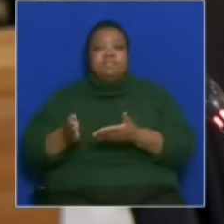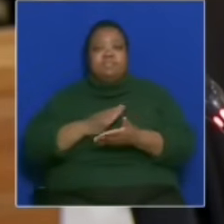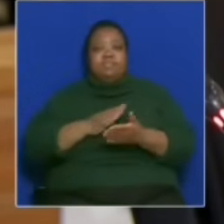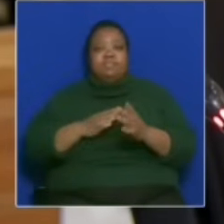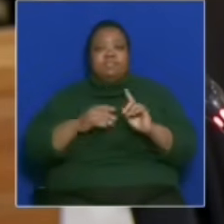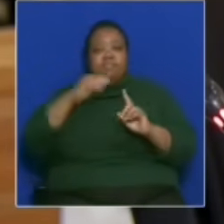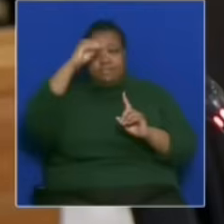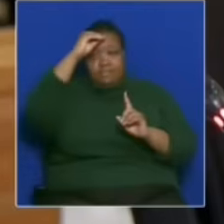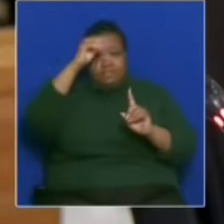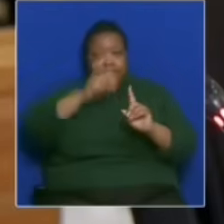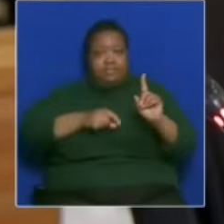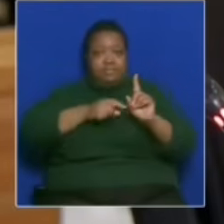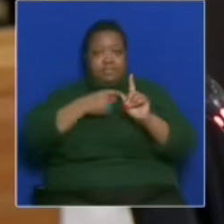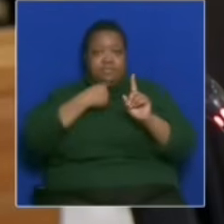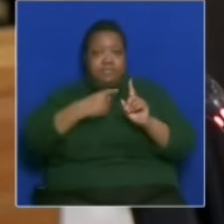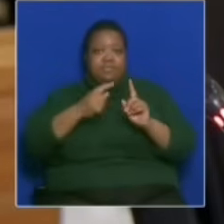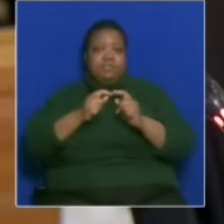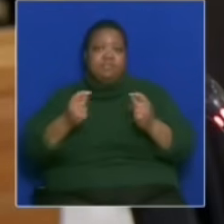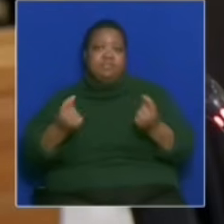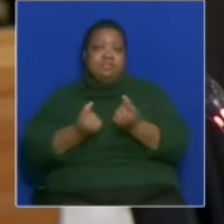team players on our side."